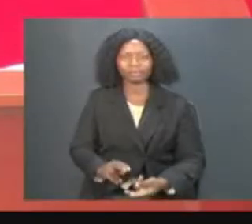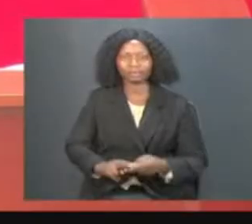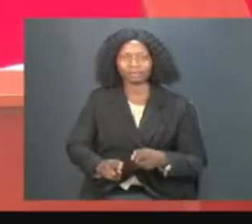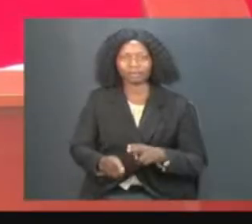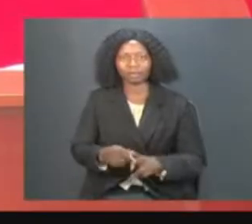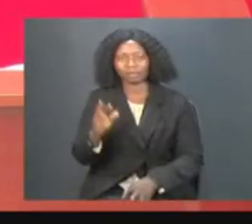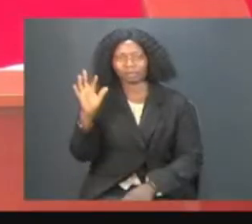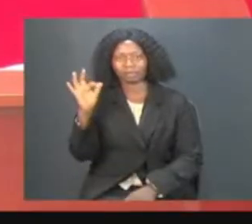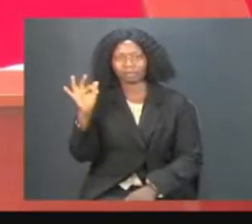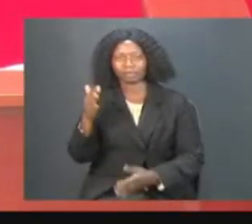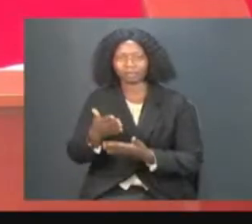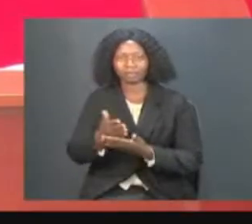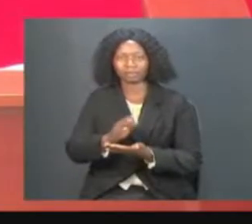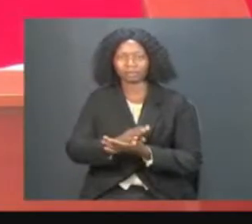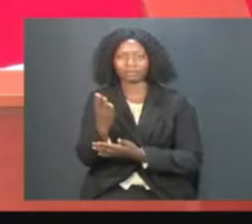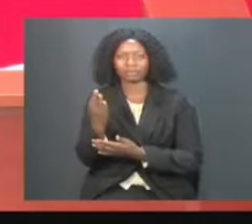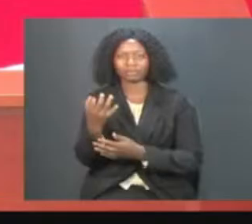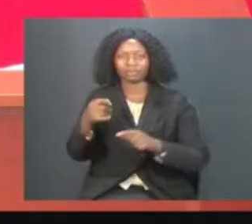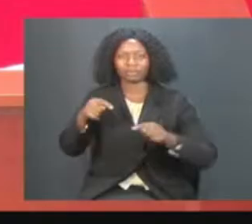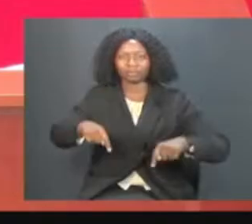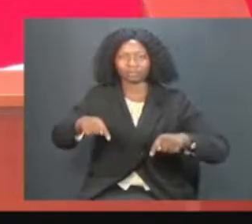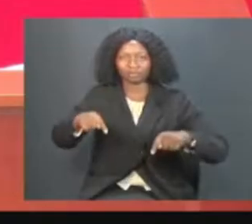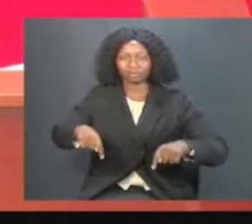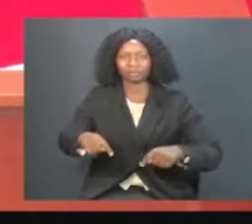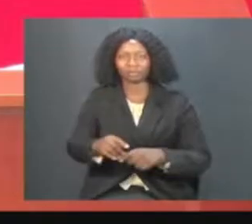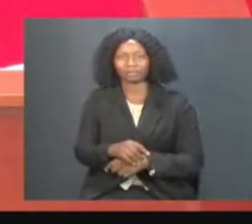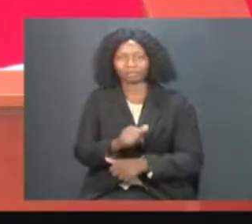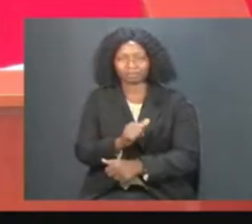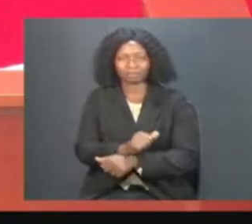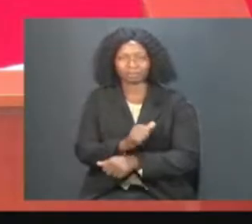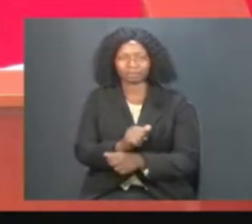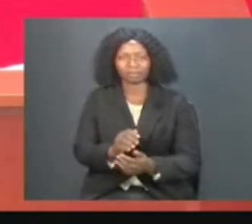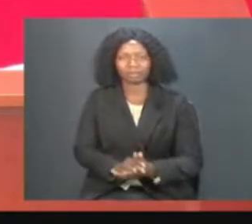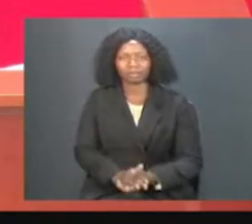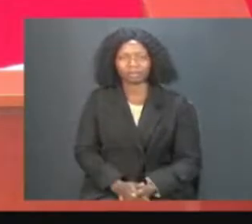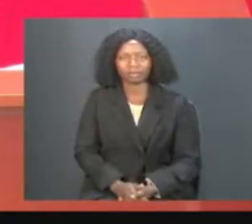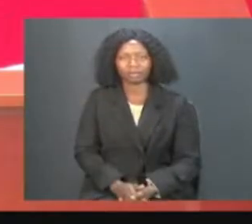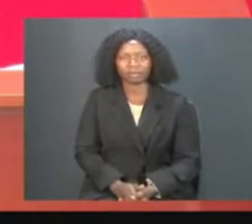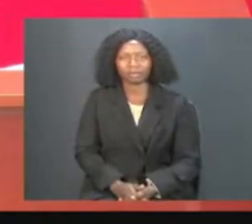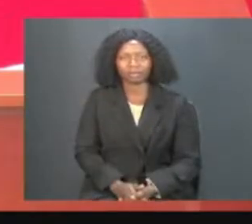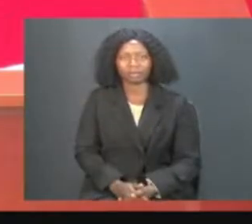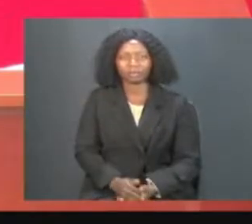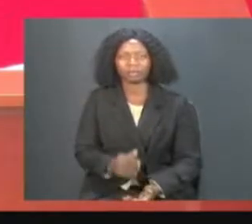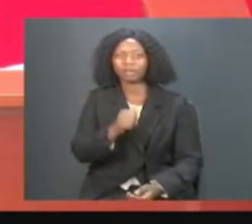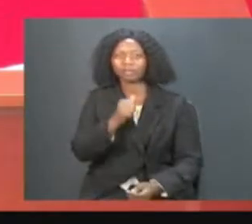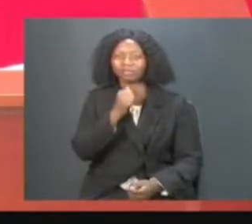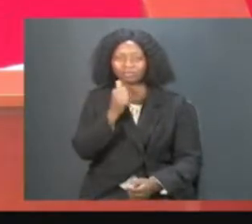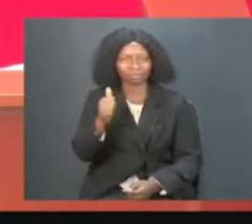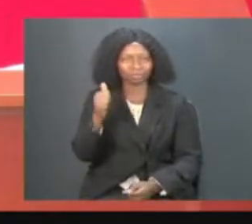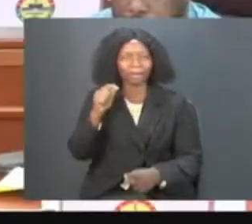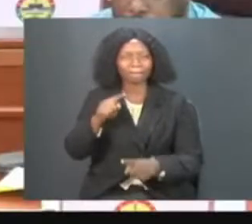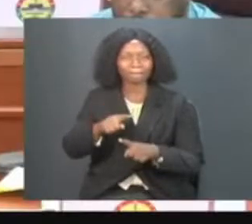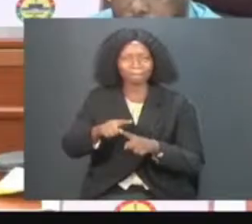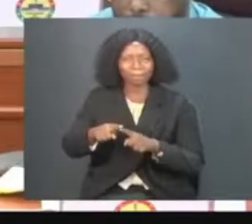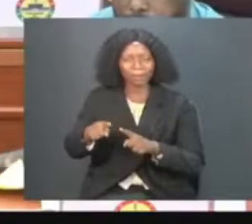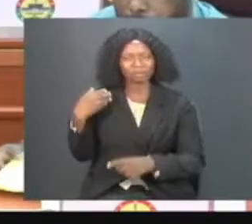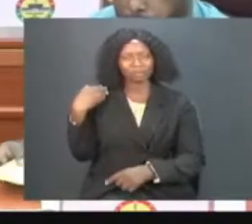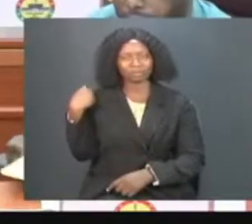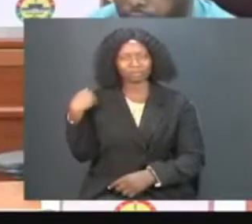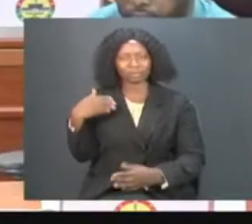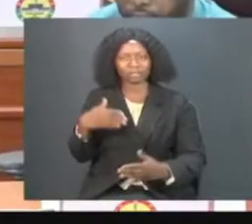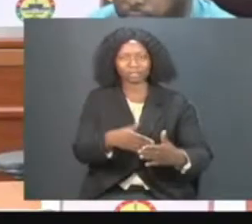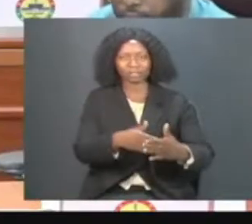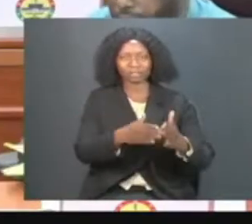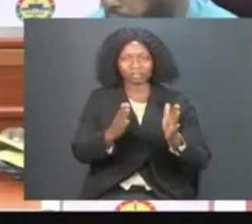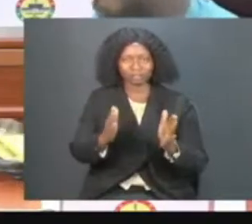14 of today's order paper. Speaker, with respect, we are not objecting, but just to remind Leader